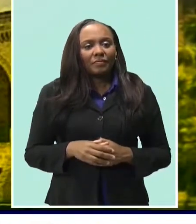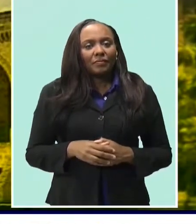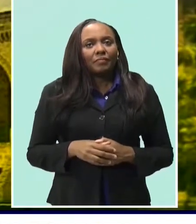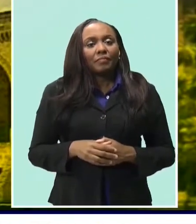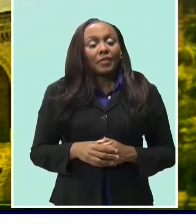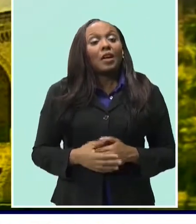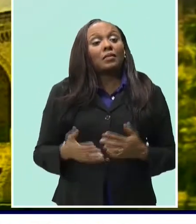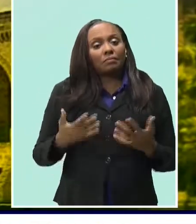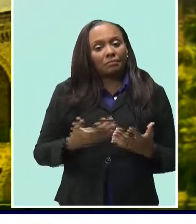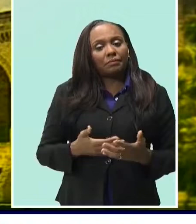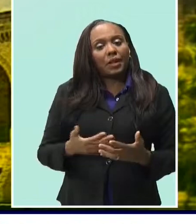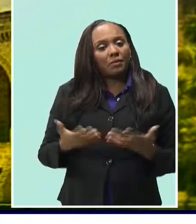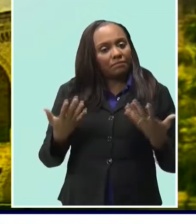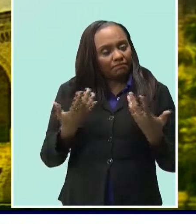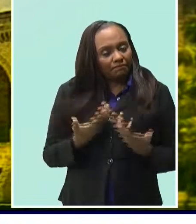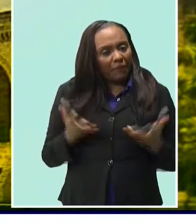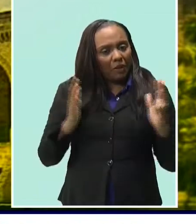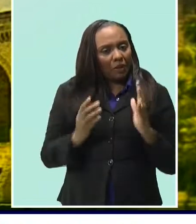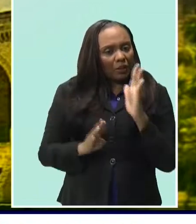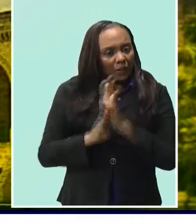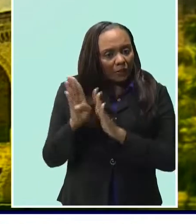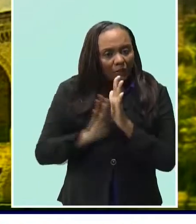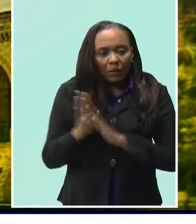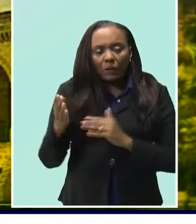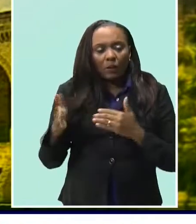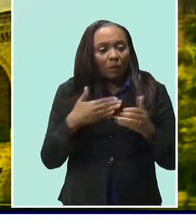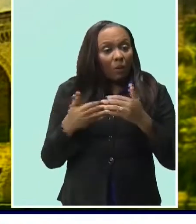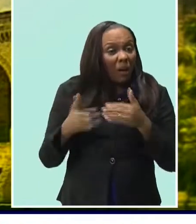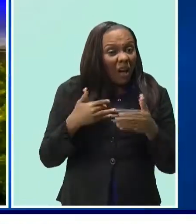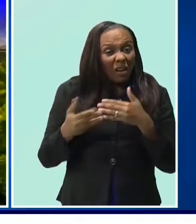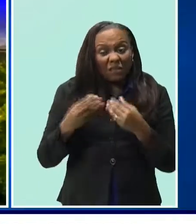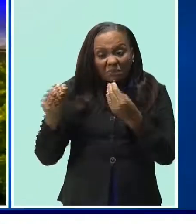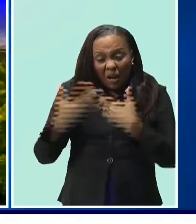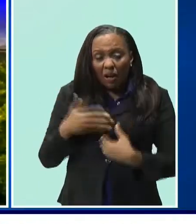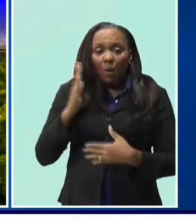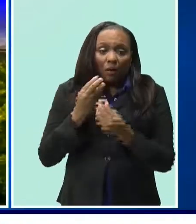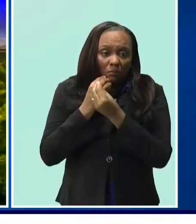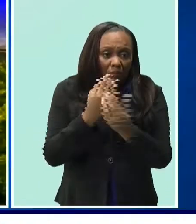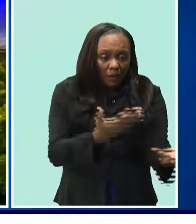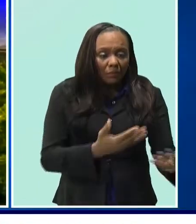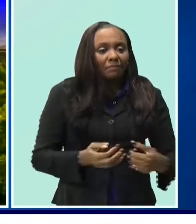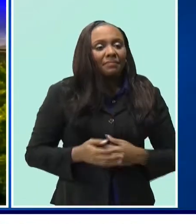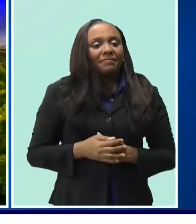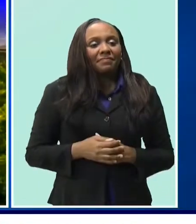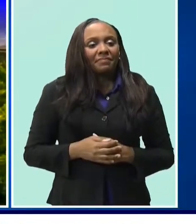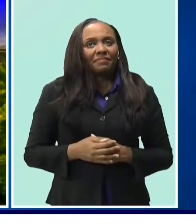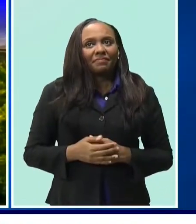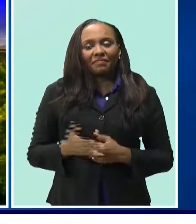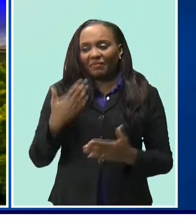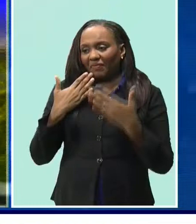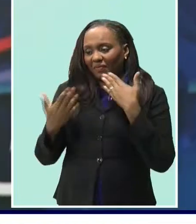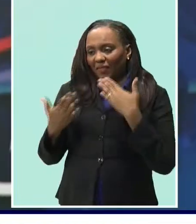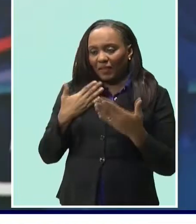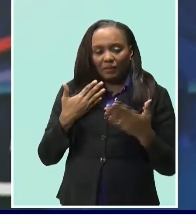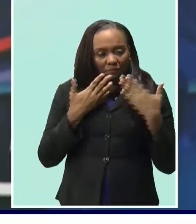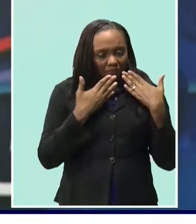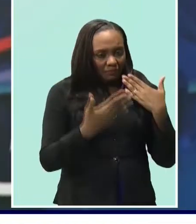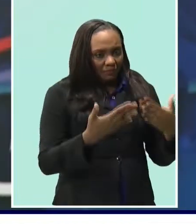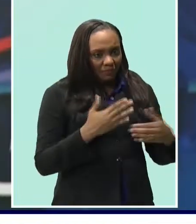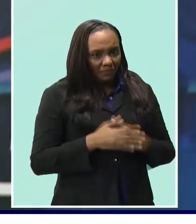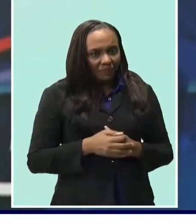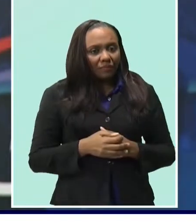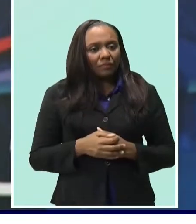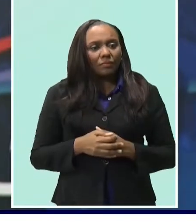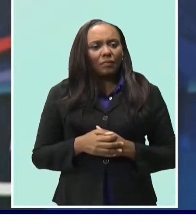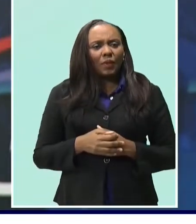those are the latest developments, and of course we'll continue to keep the public informed. Back to you. Thank you so much, Lisa. Well, there's been a